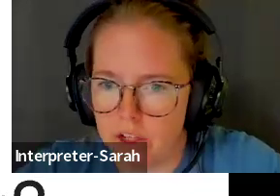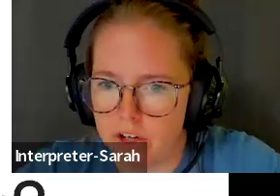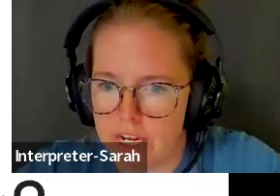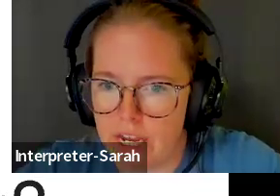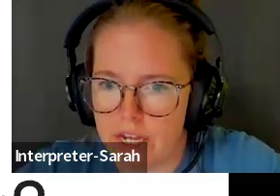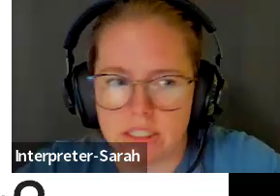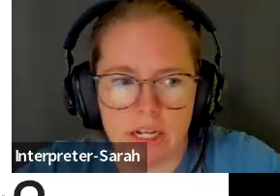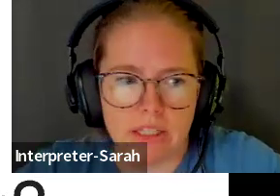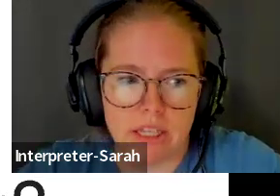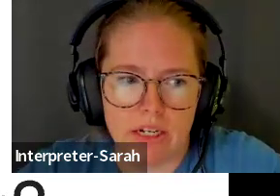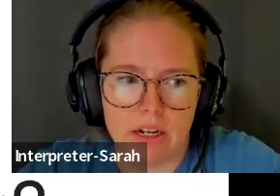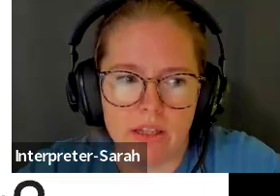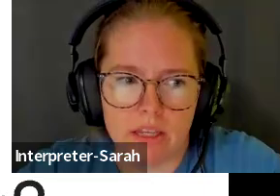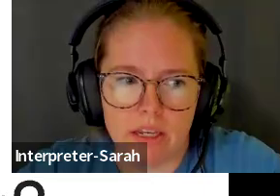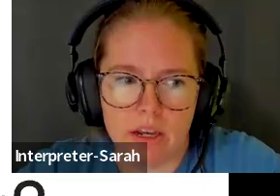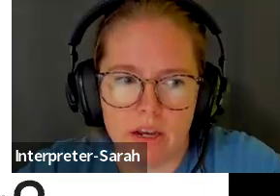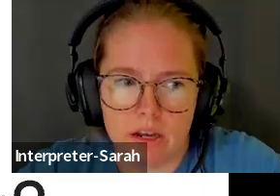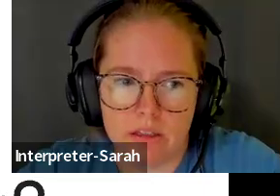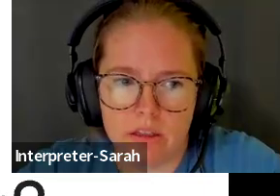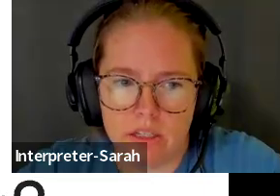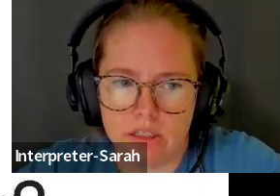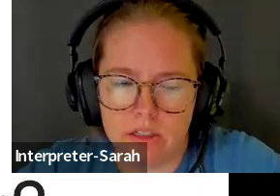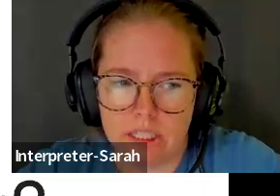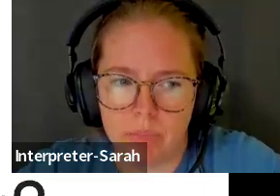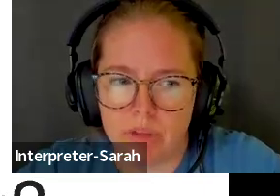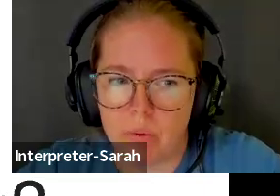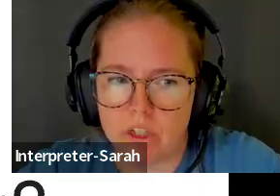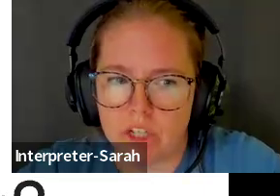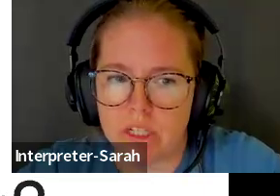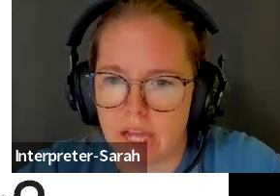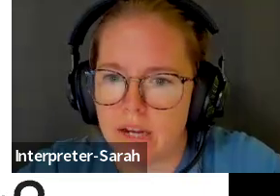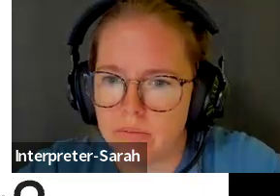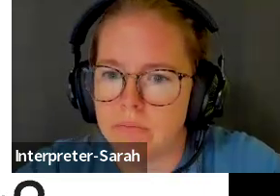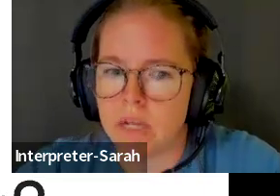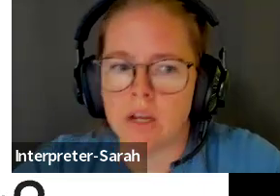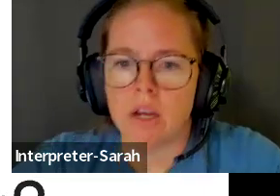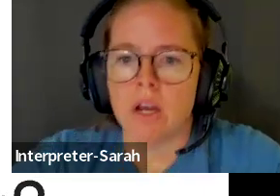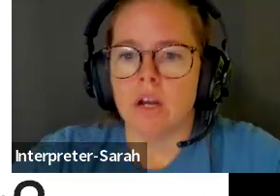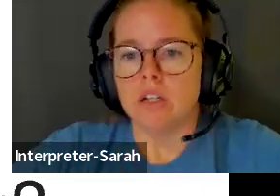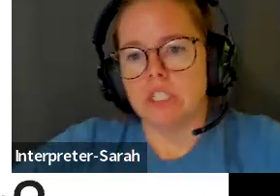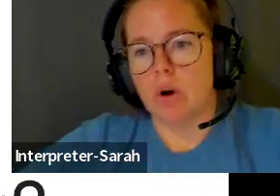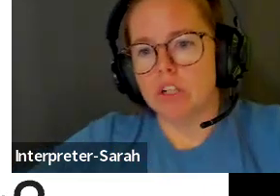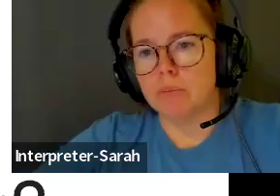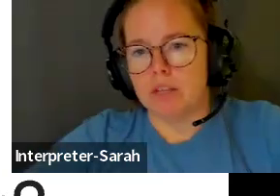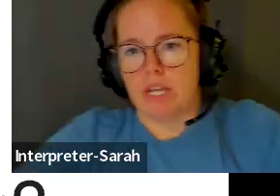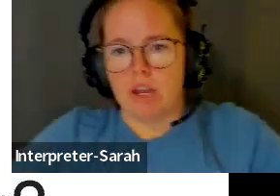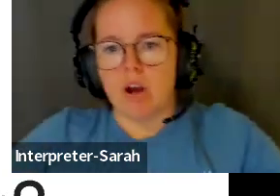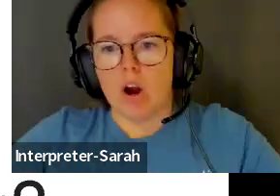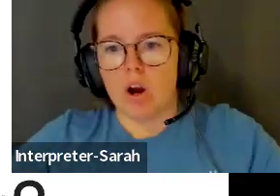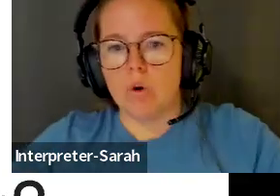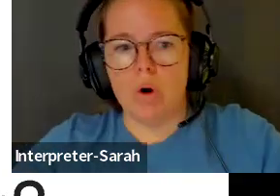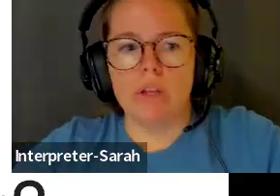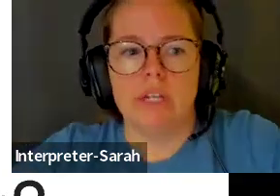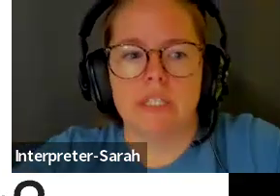with the color gradient, and then the simple language on the side. So